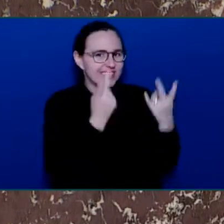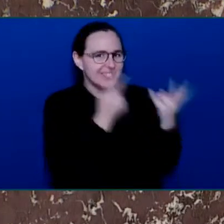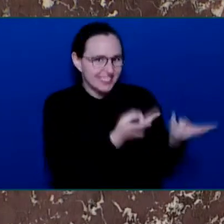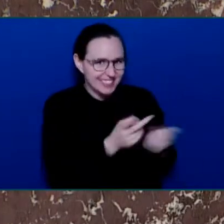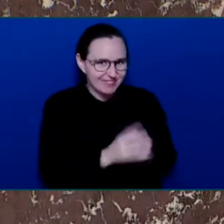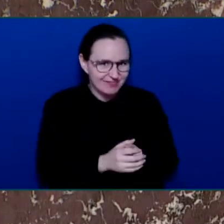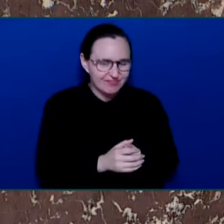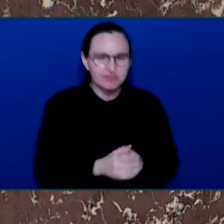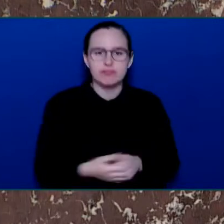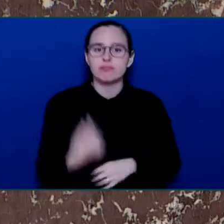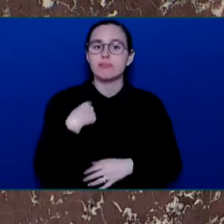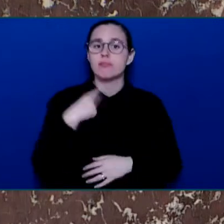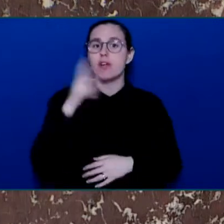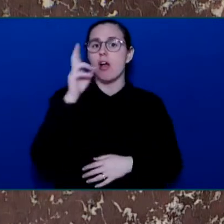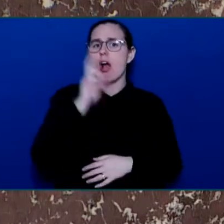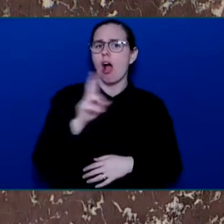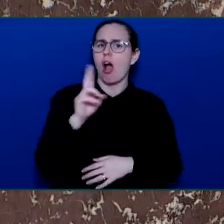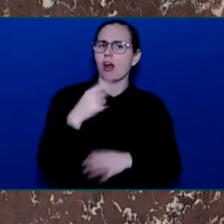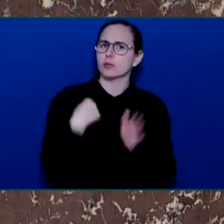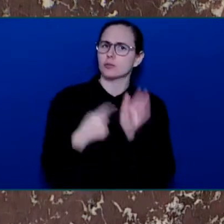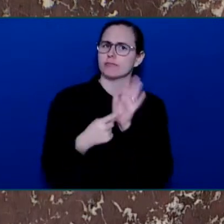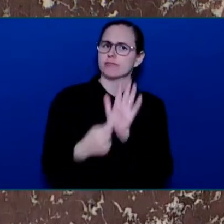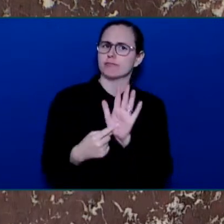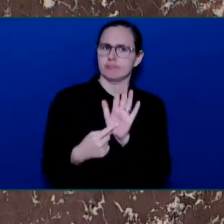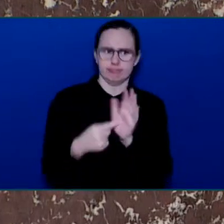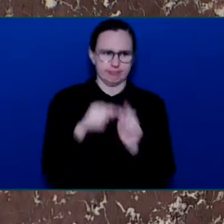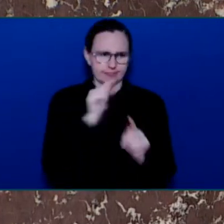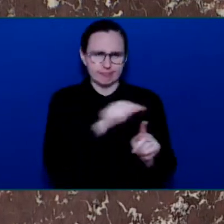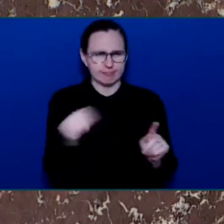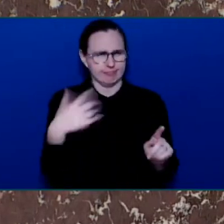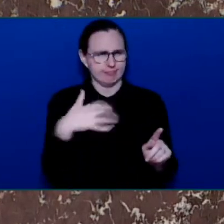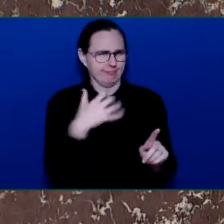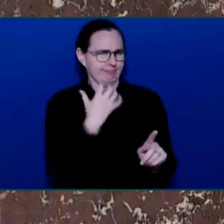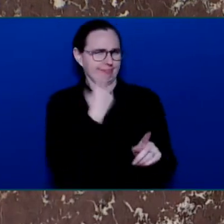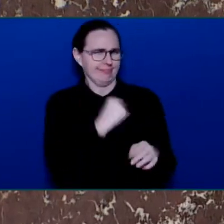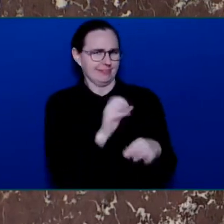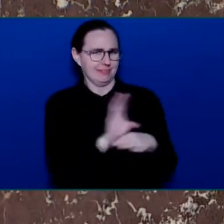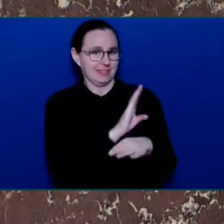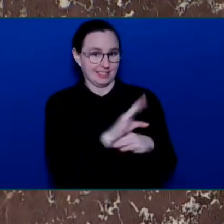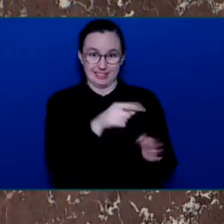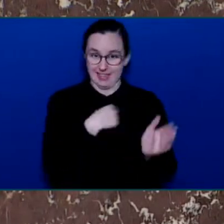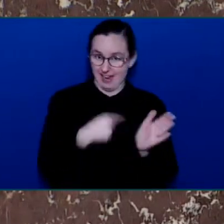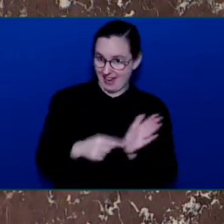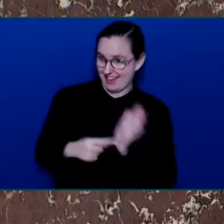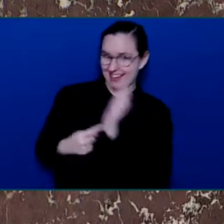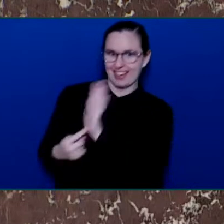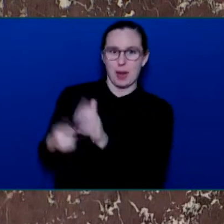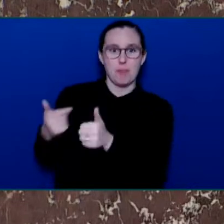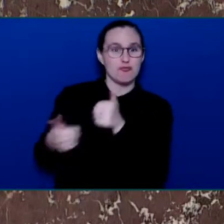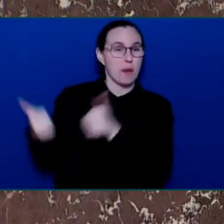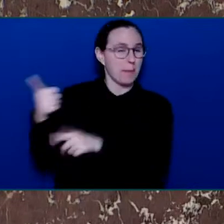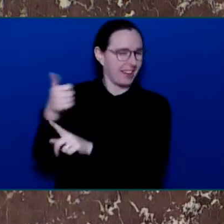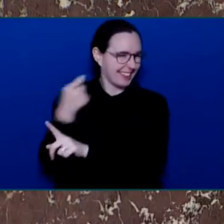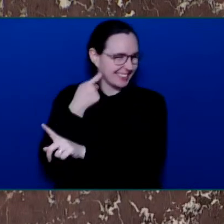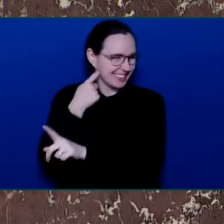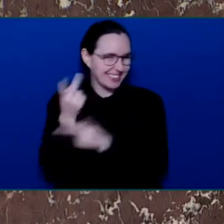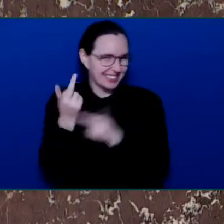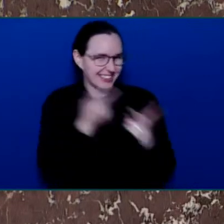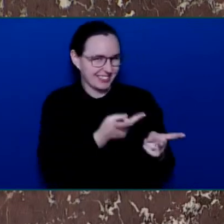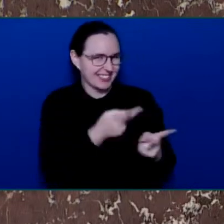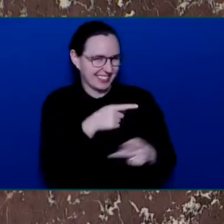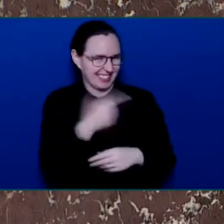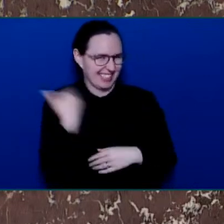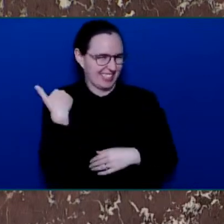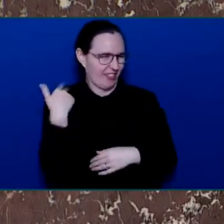beloved businesses to our Premier during his recent visit to Vernon last month. I extend my heartfelt gratitude to Calico